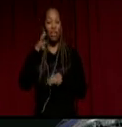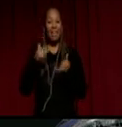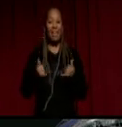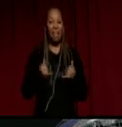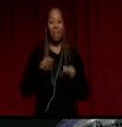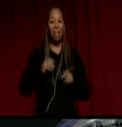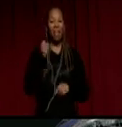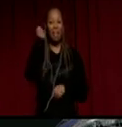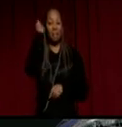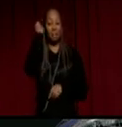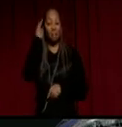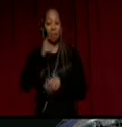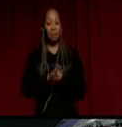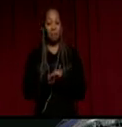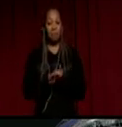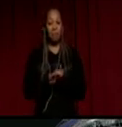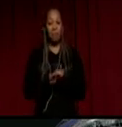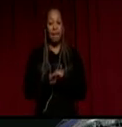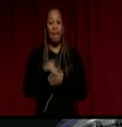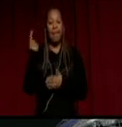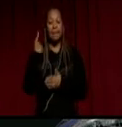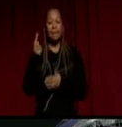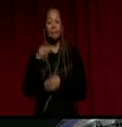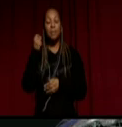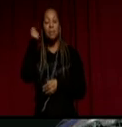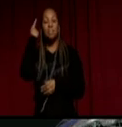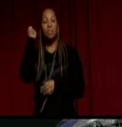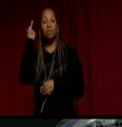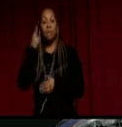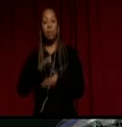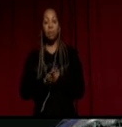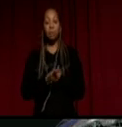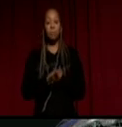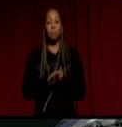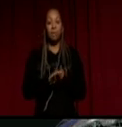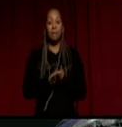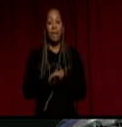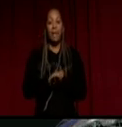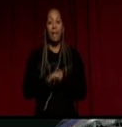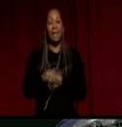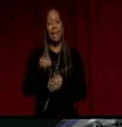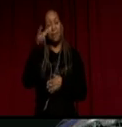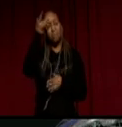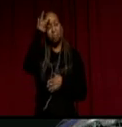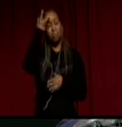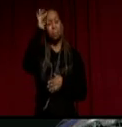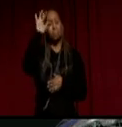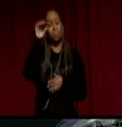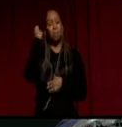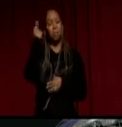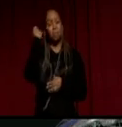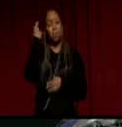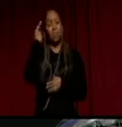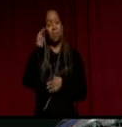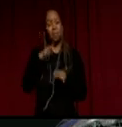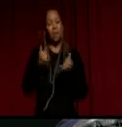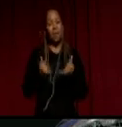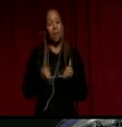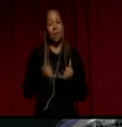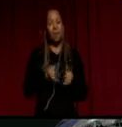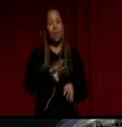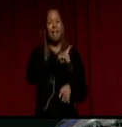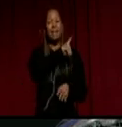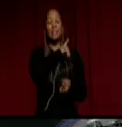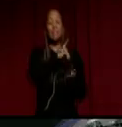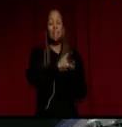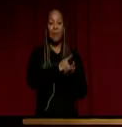it's clear, and it is something understandable, and it is at least a theory for us to study. And that is, Dr. Damon Arnold just